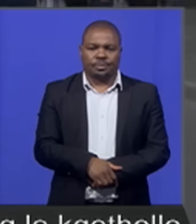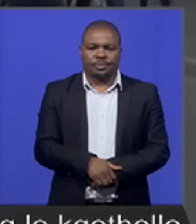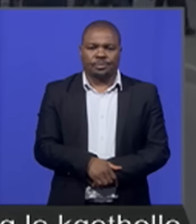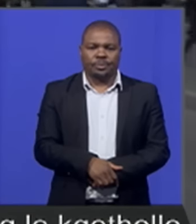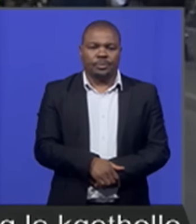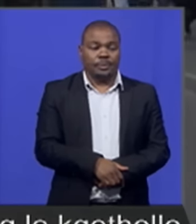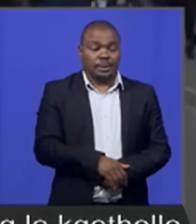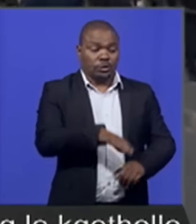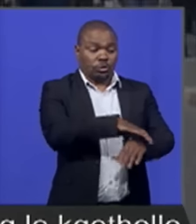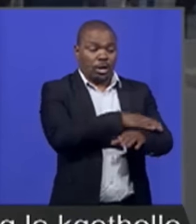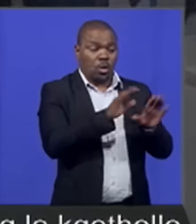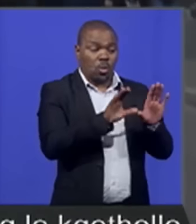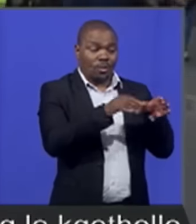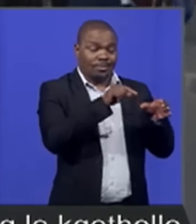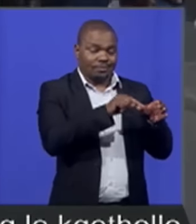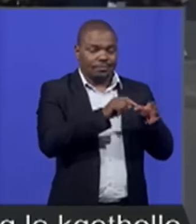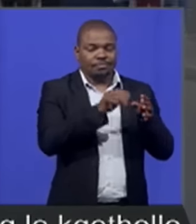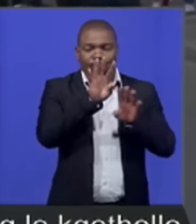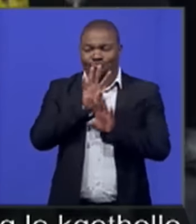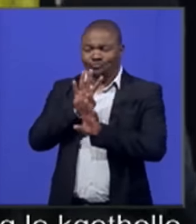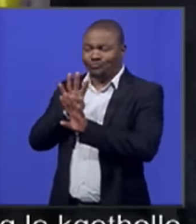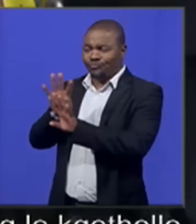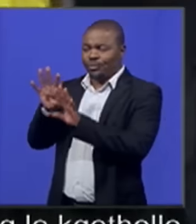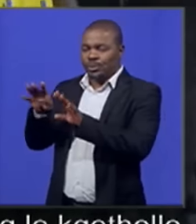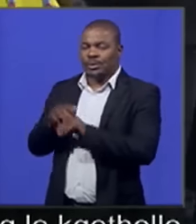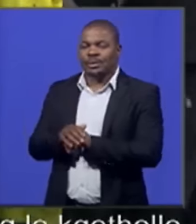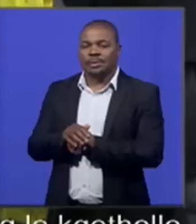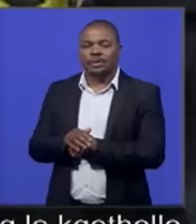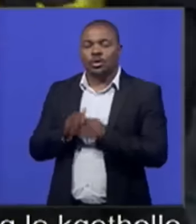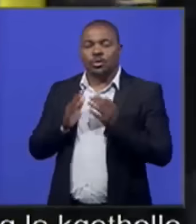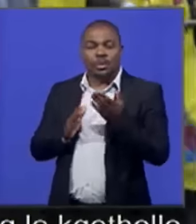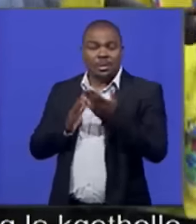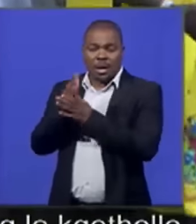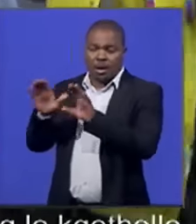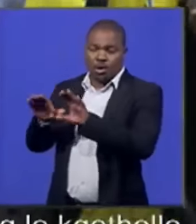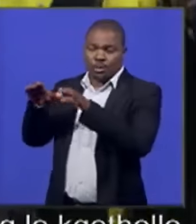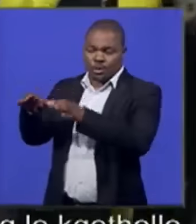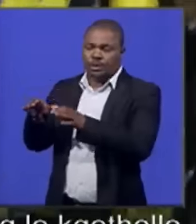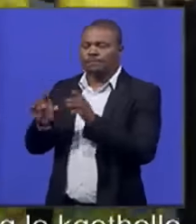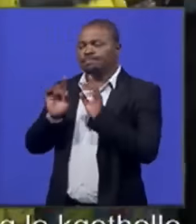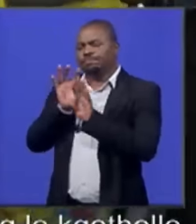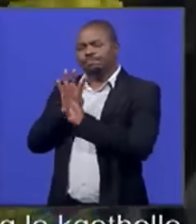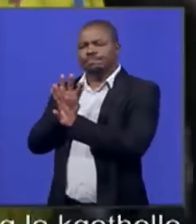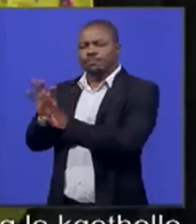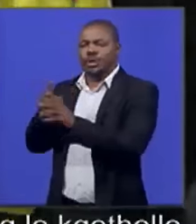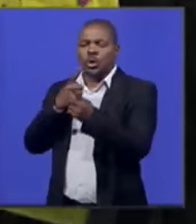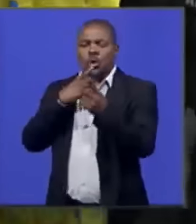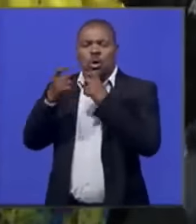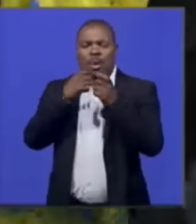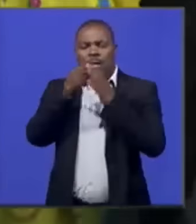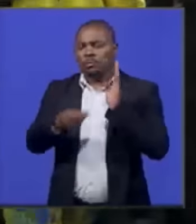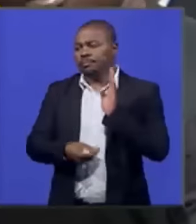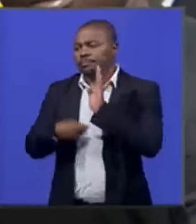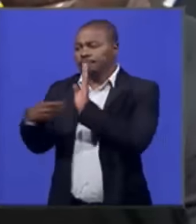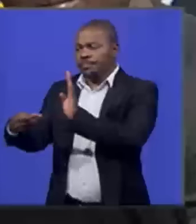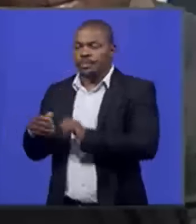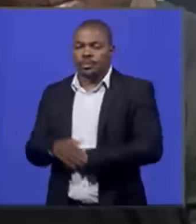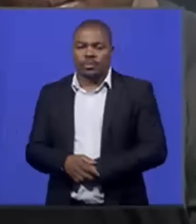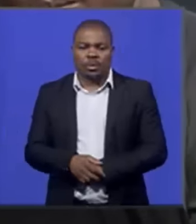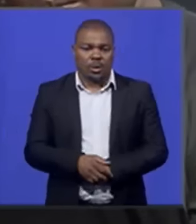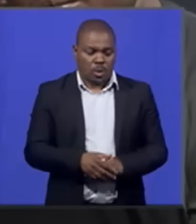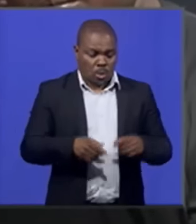Mokgatlo wa Batsonga Mashangane o gwantetše dikantorong tša Komishene ya Ditokelo tša Botho go iša lengwalo la bona la dinyakwa. We request